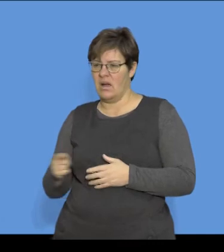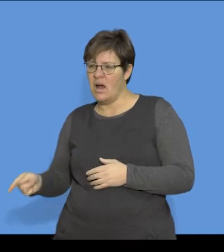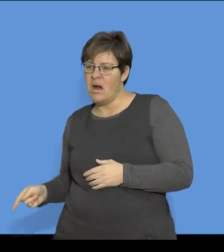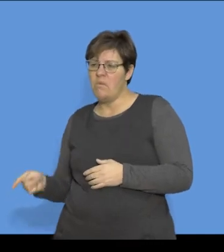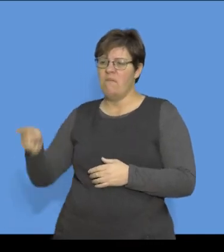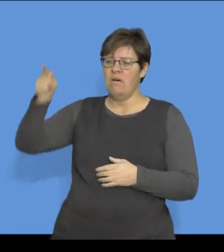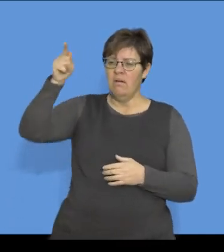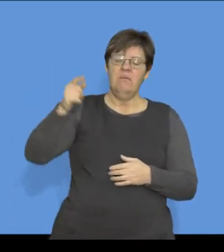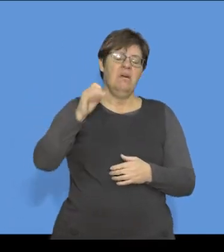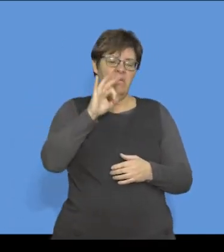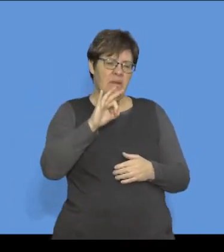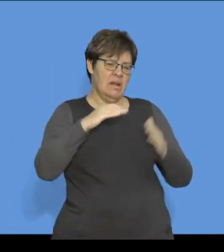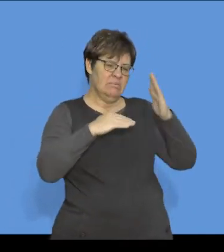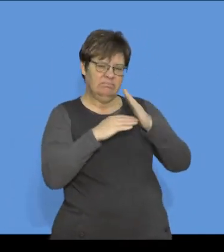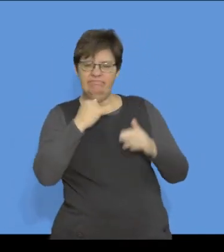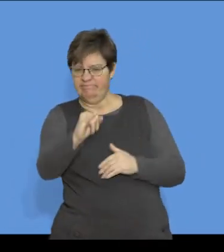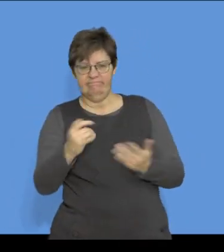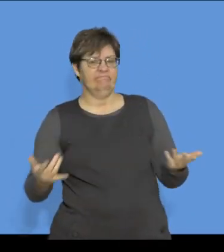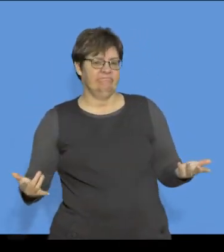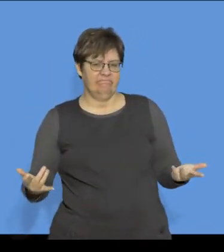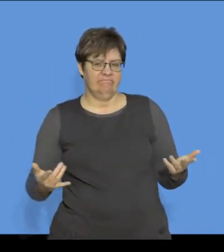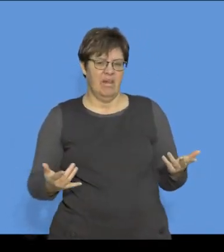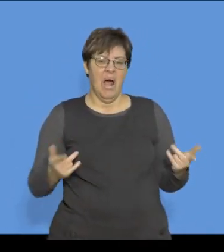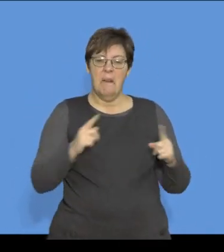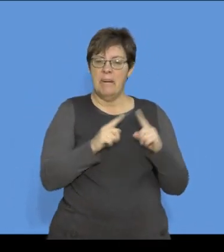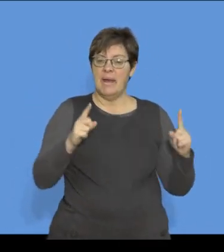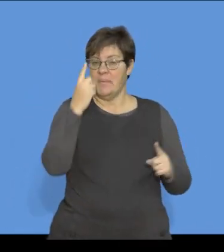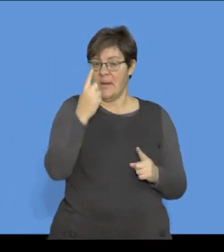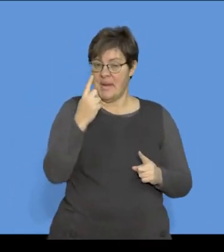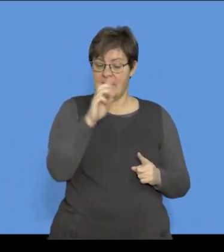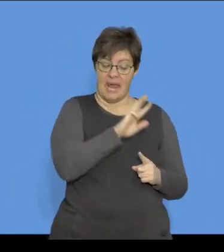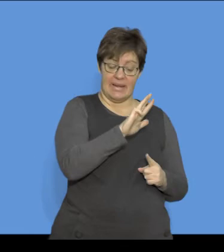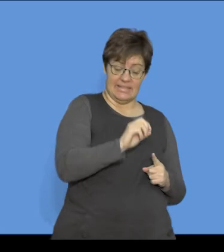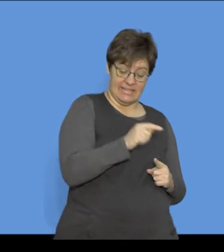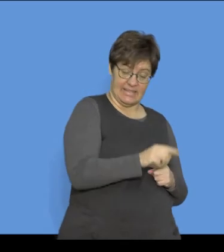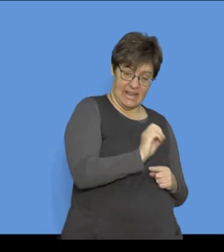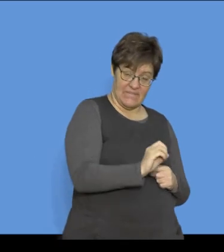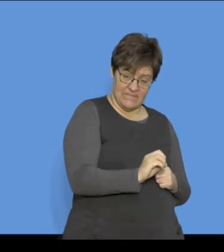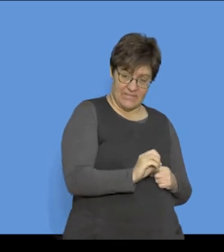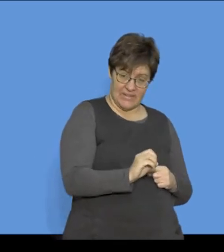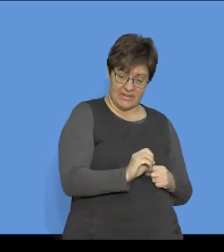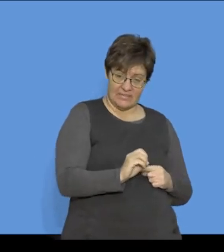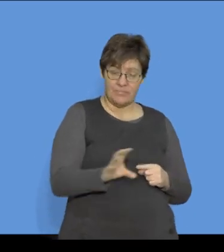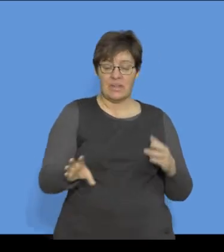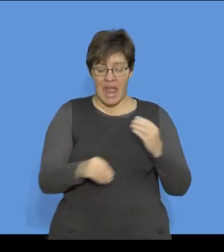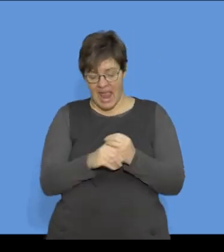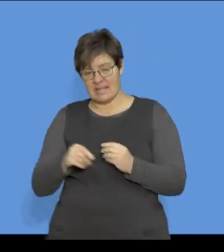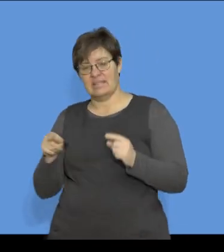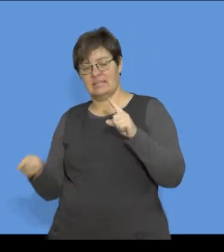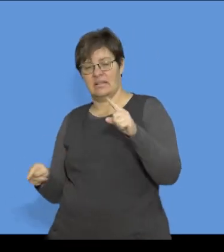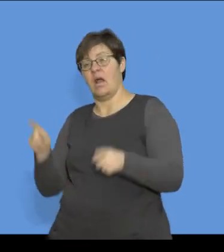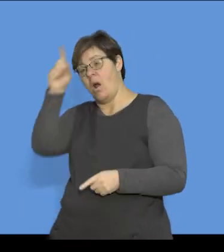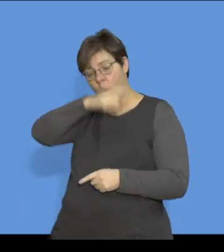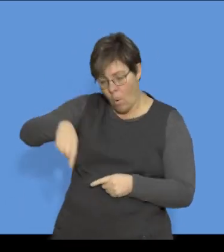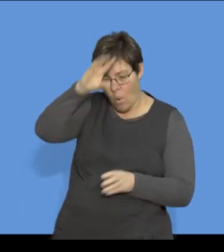have those three angles the way they are placed, but one of them is 90 degrees, if you add them, they will forever